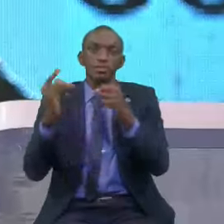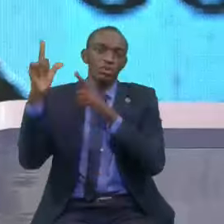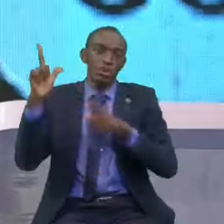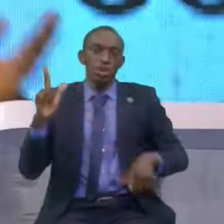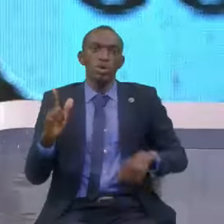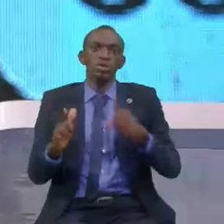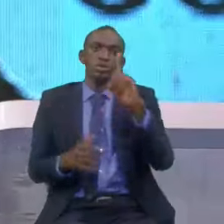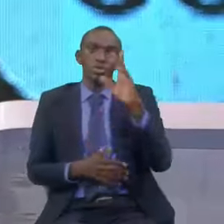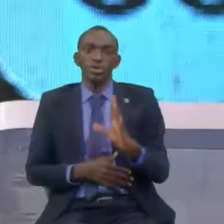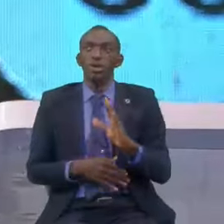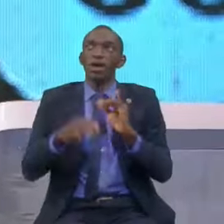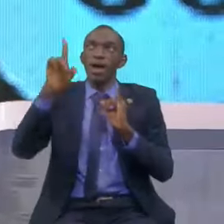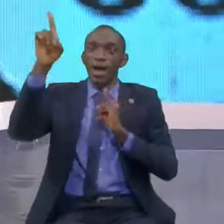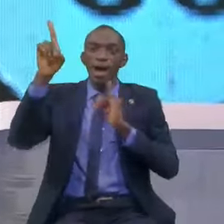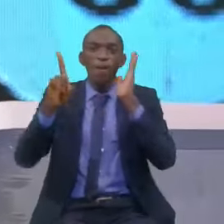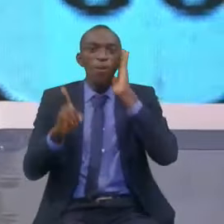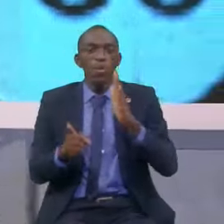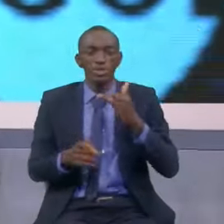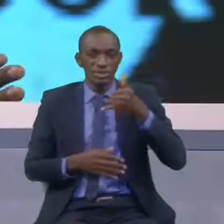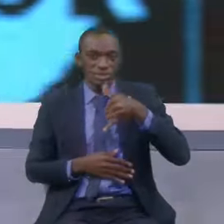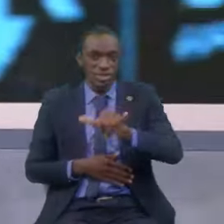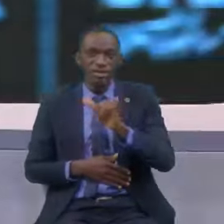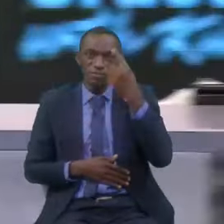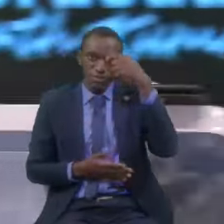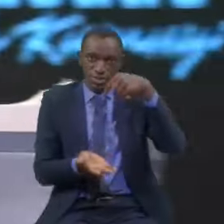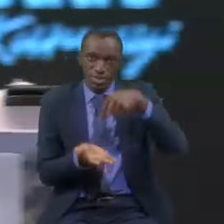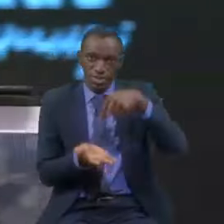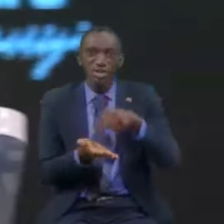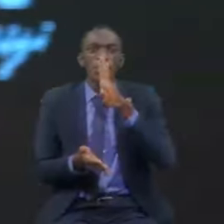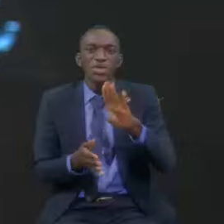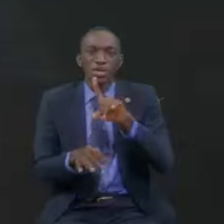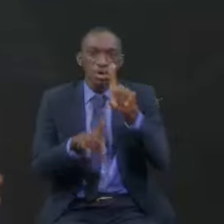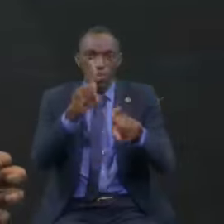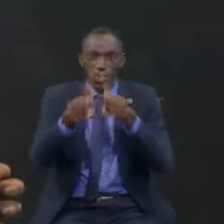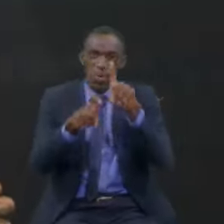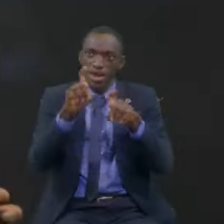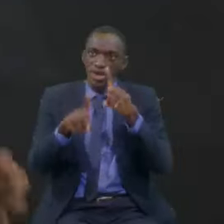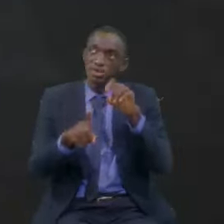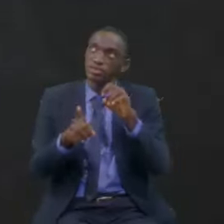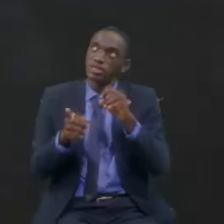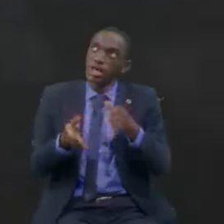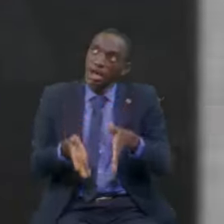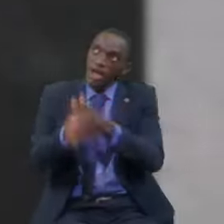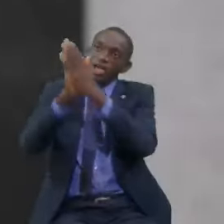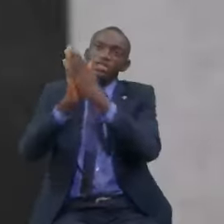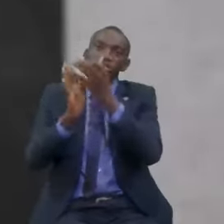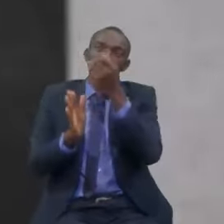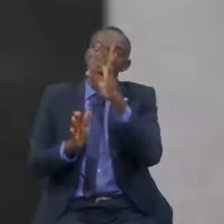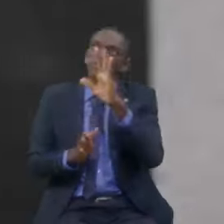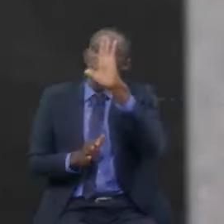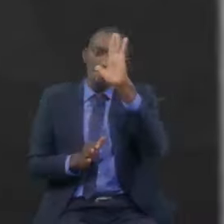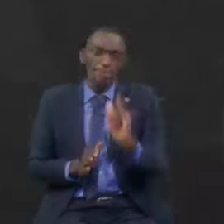will yet for this be quiet of by the house of